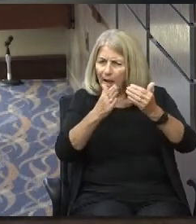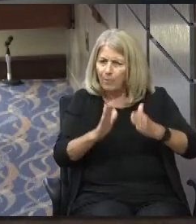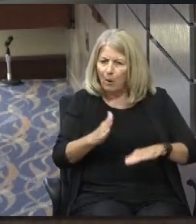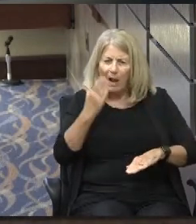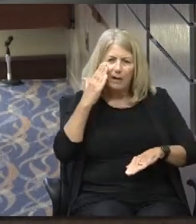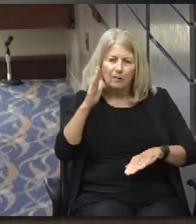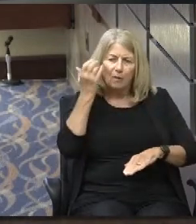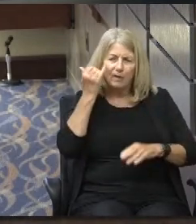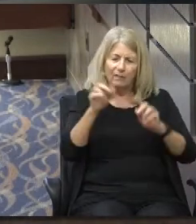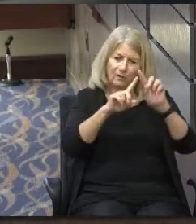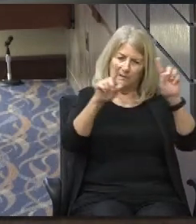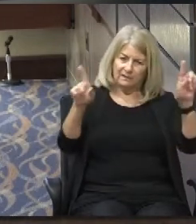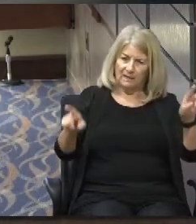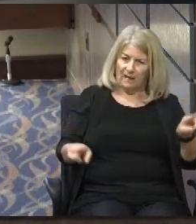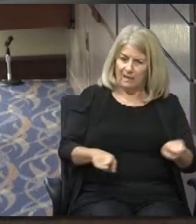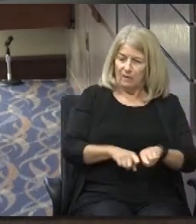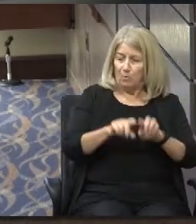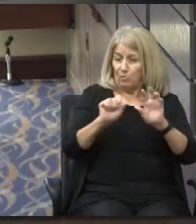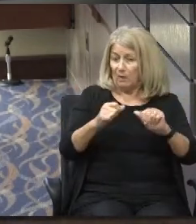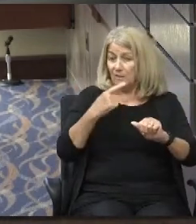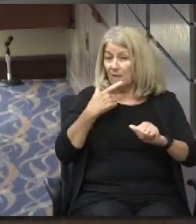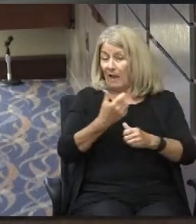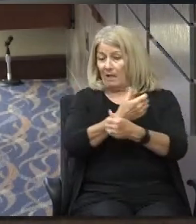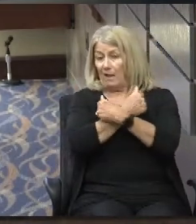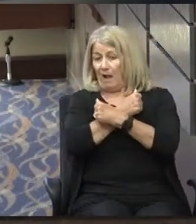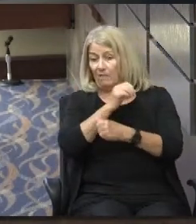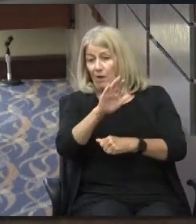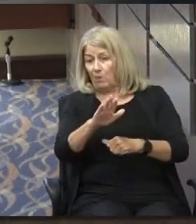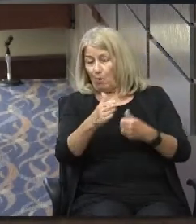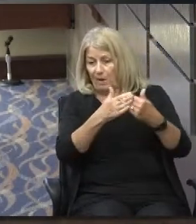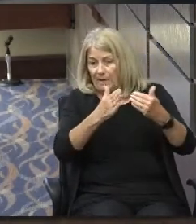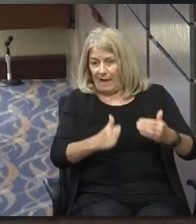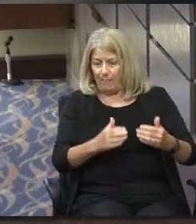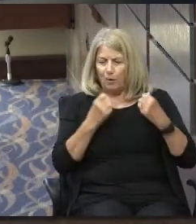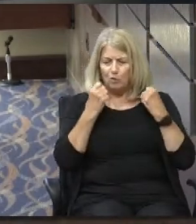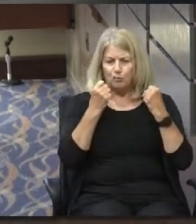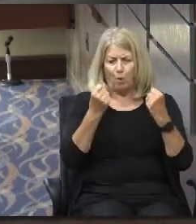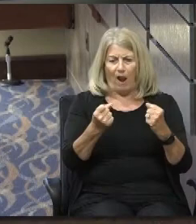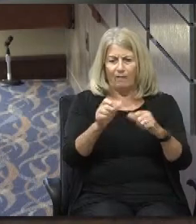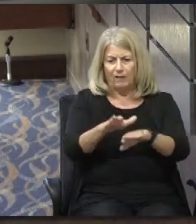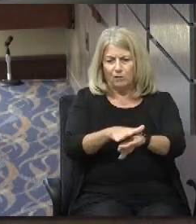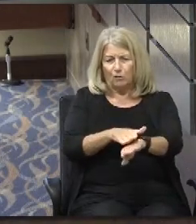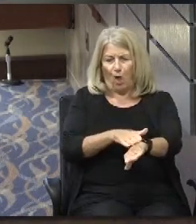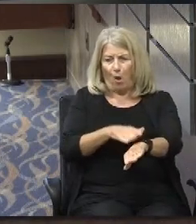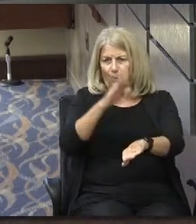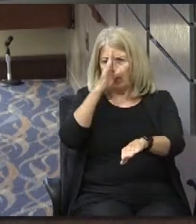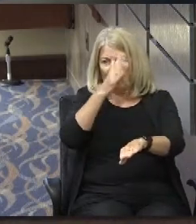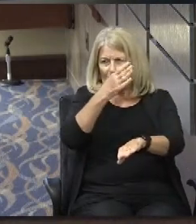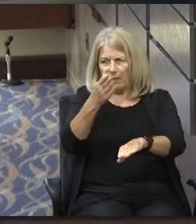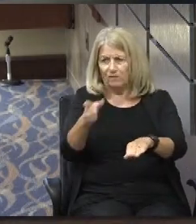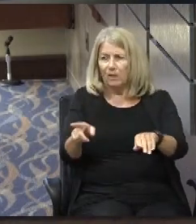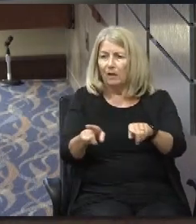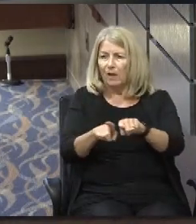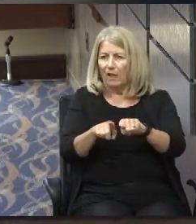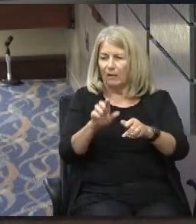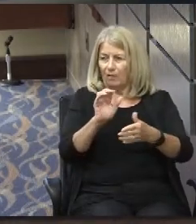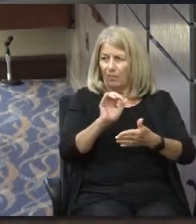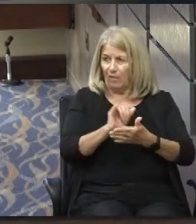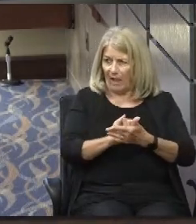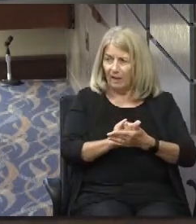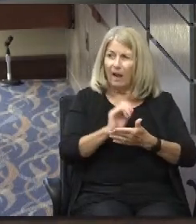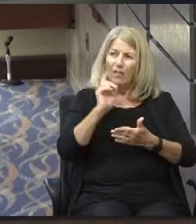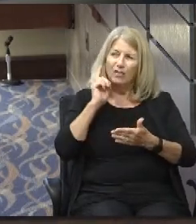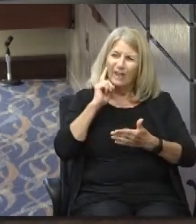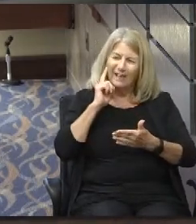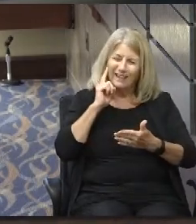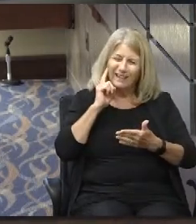that we can do that says something like "Love your neighbor, drive slow," creative things like that. And that's a bad example, but I think